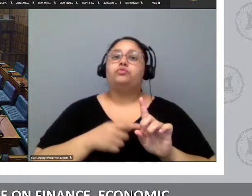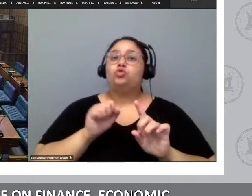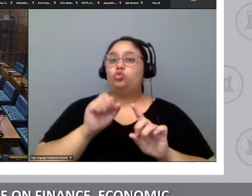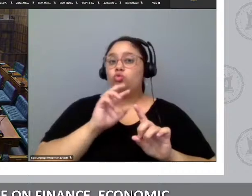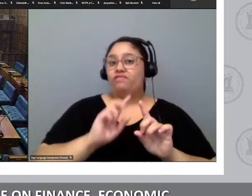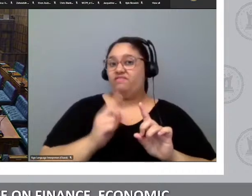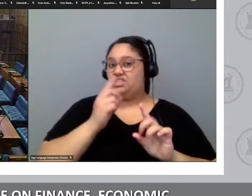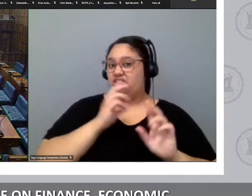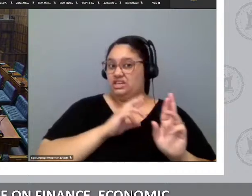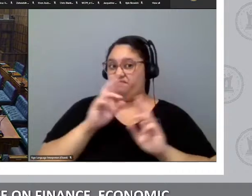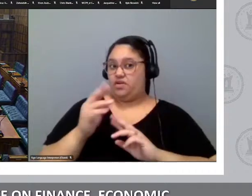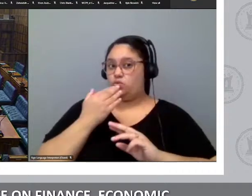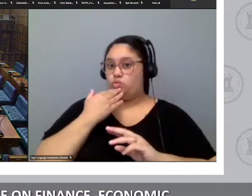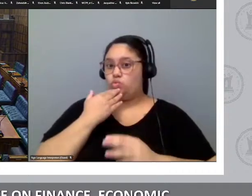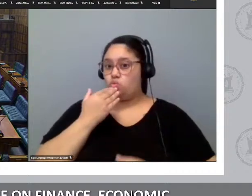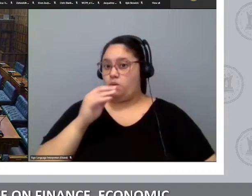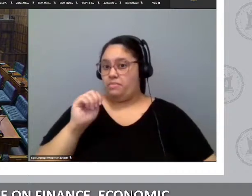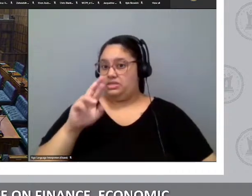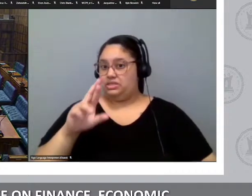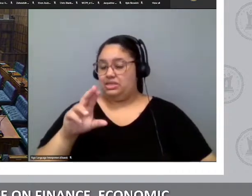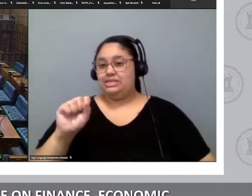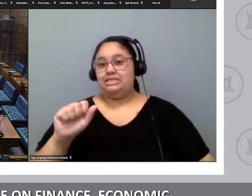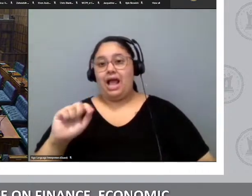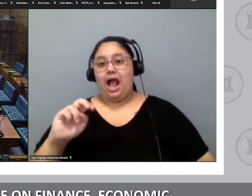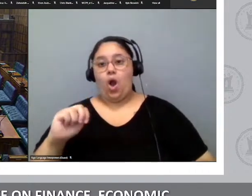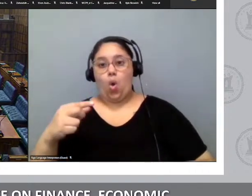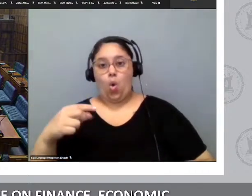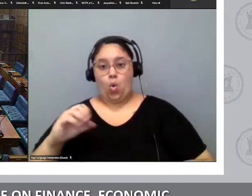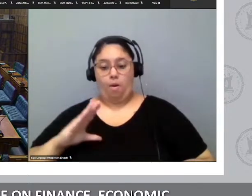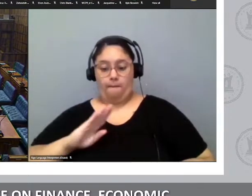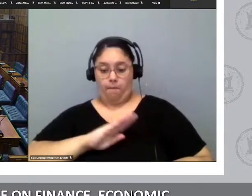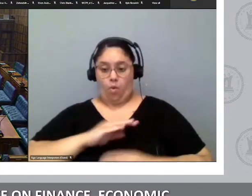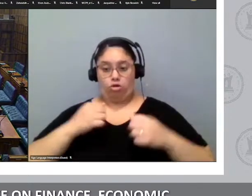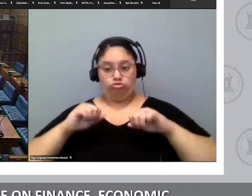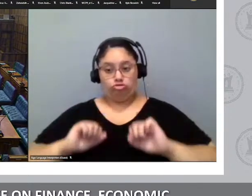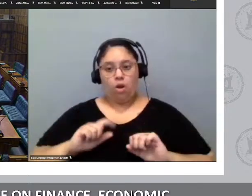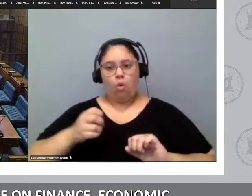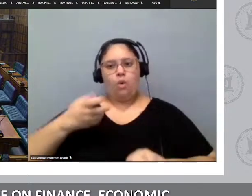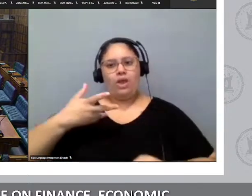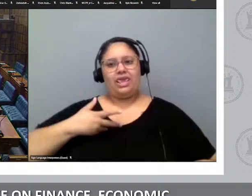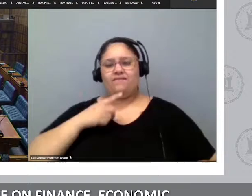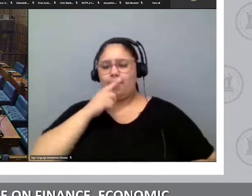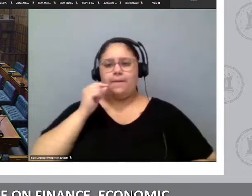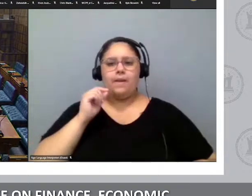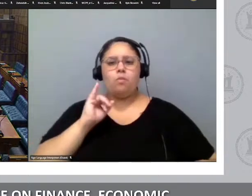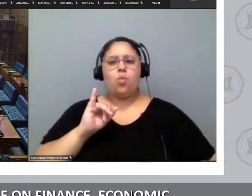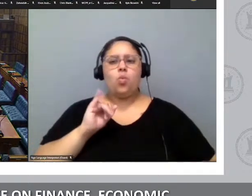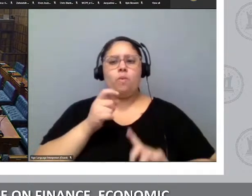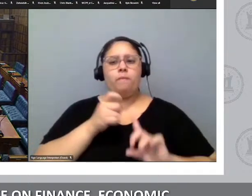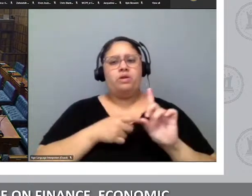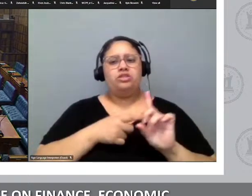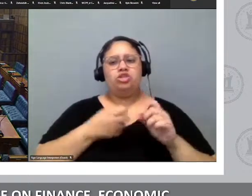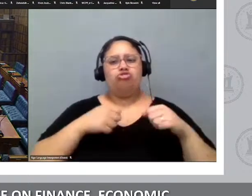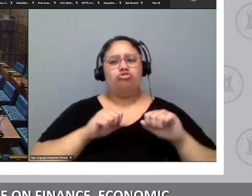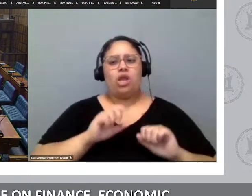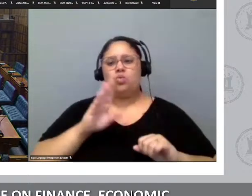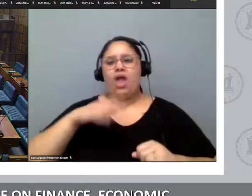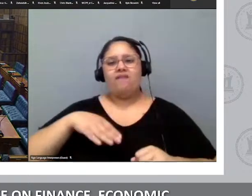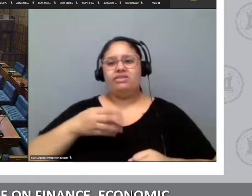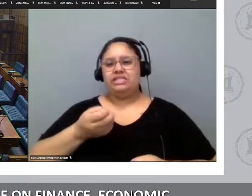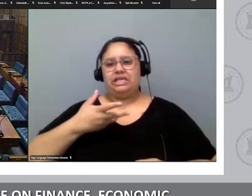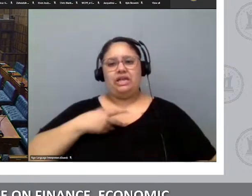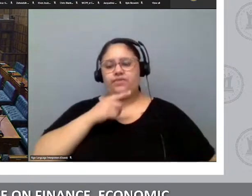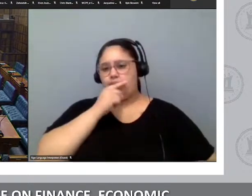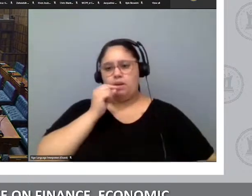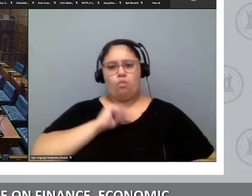ref referring to Mr the board chair person or if you can give the name of the chairperson you are referring to because you didn't give a name